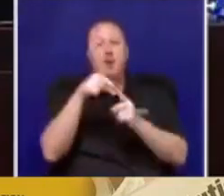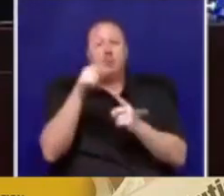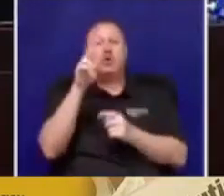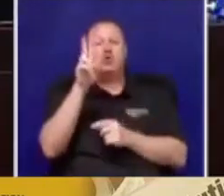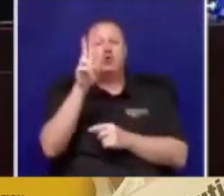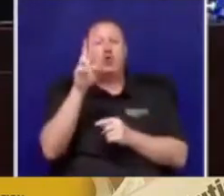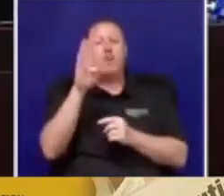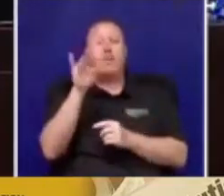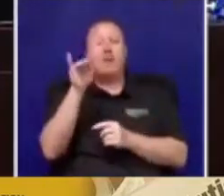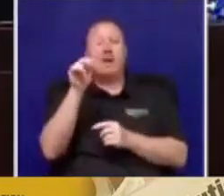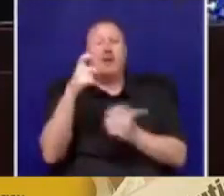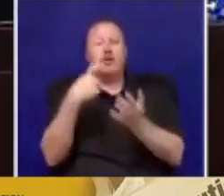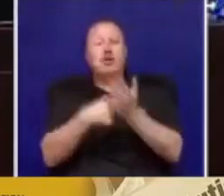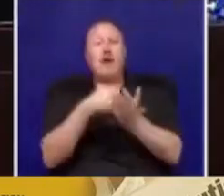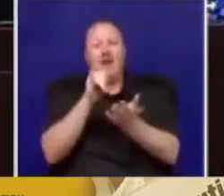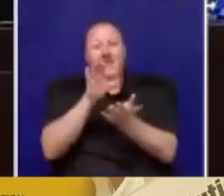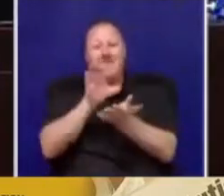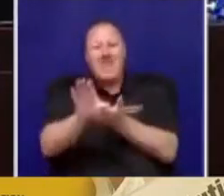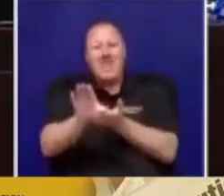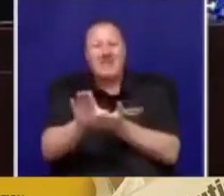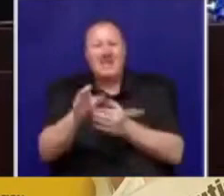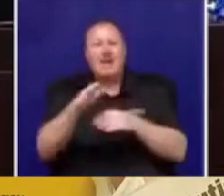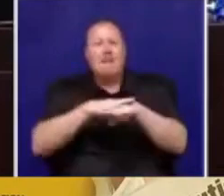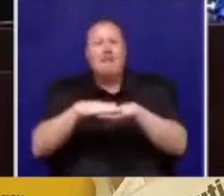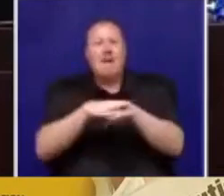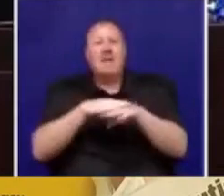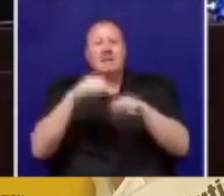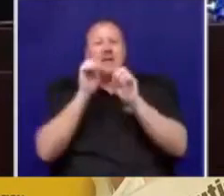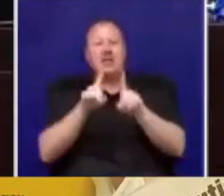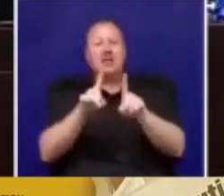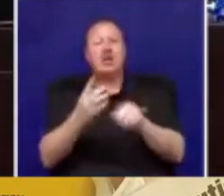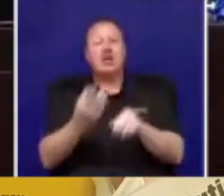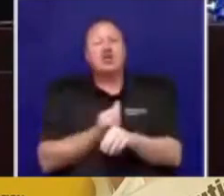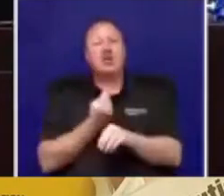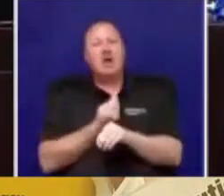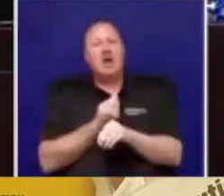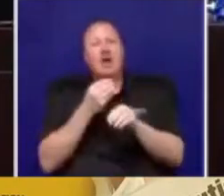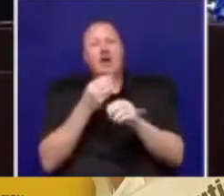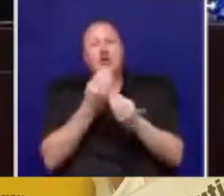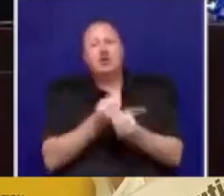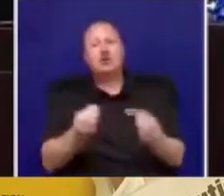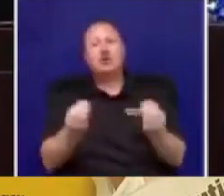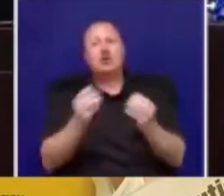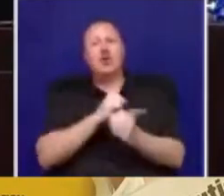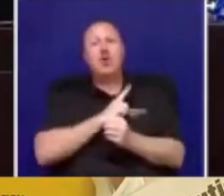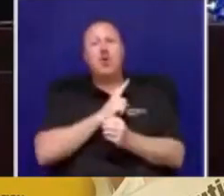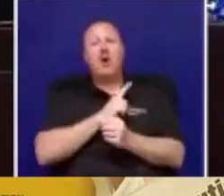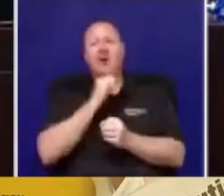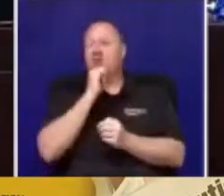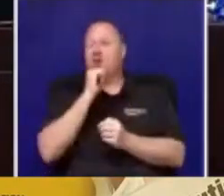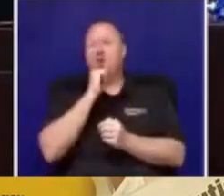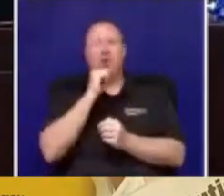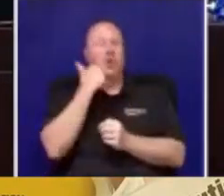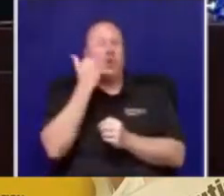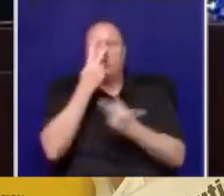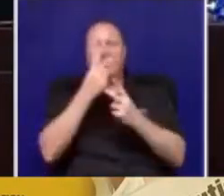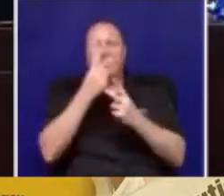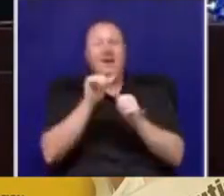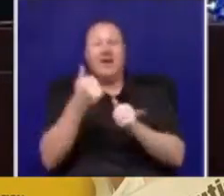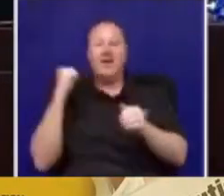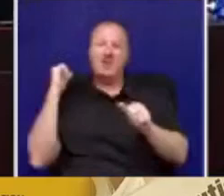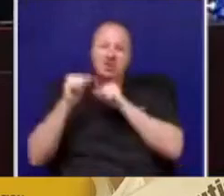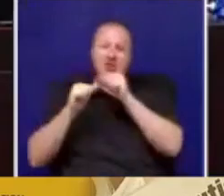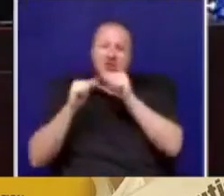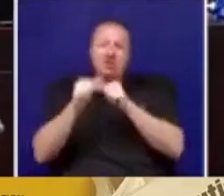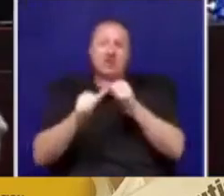billion rand in the basic education of young children, because we do not want to see another generation of